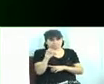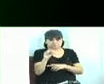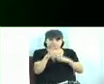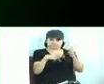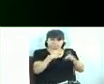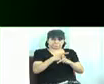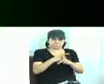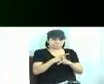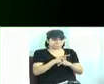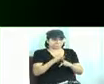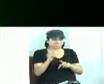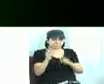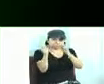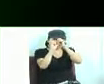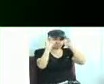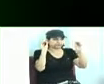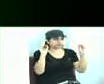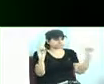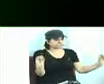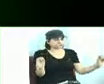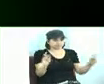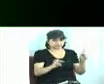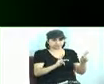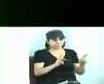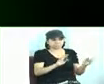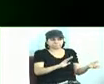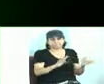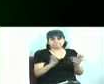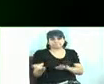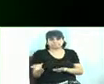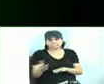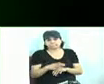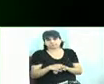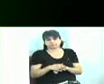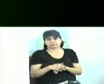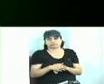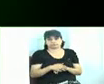Where there is no vision, the people perish.